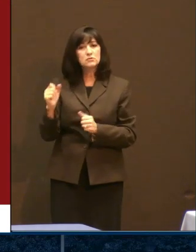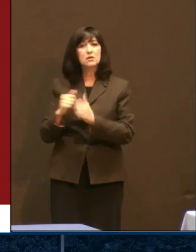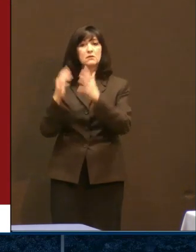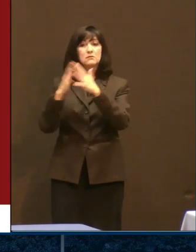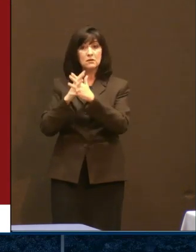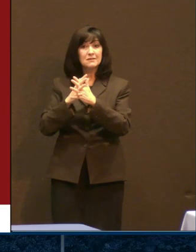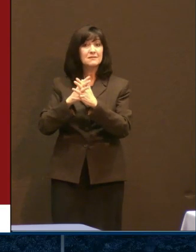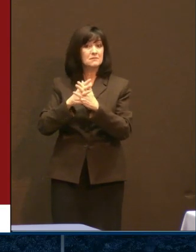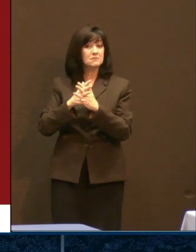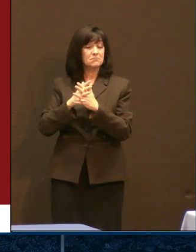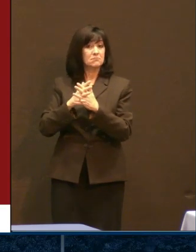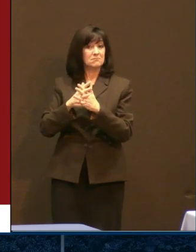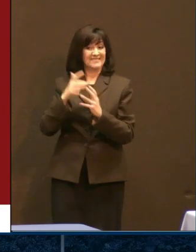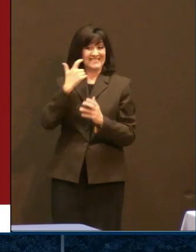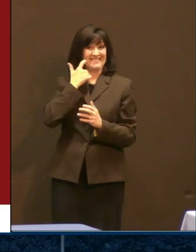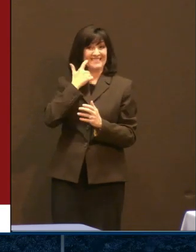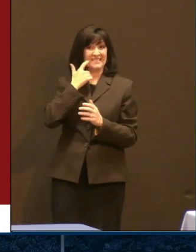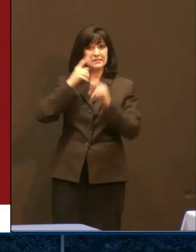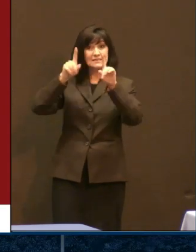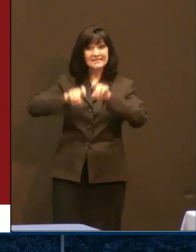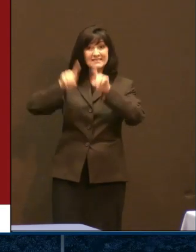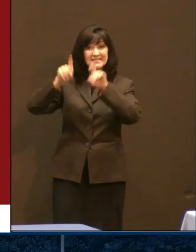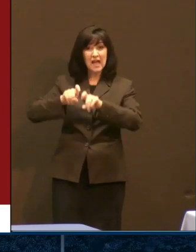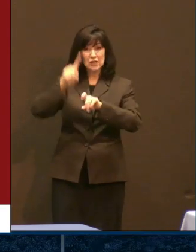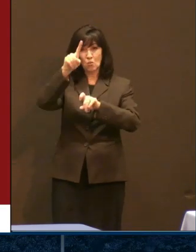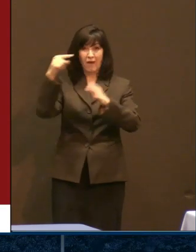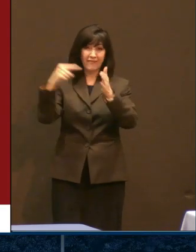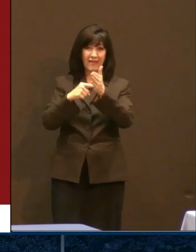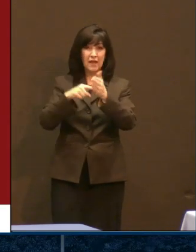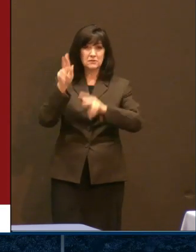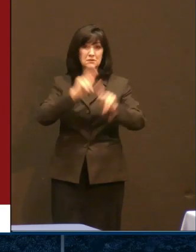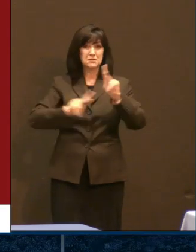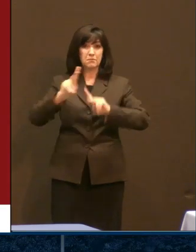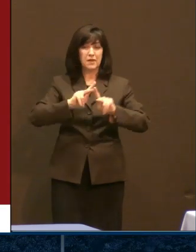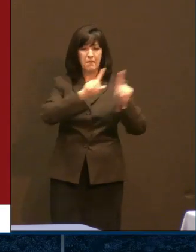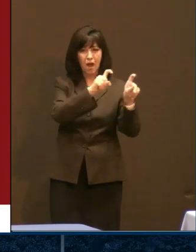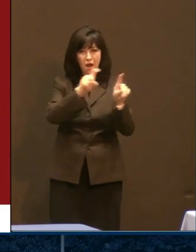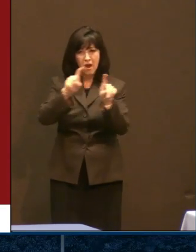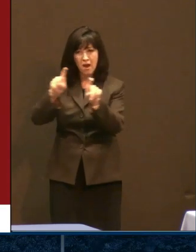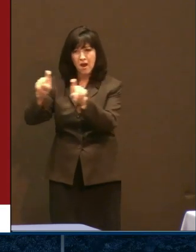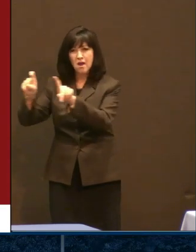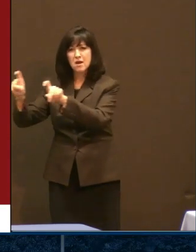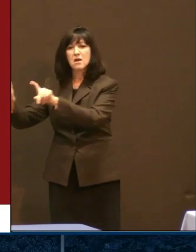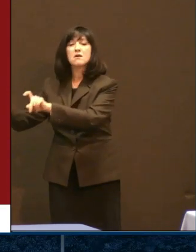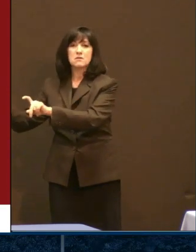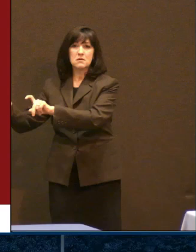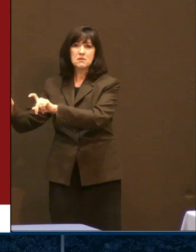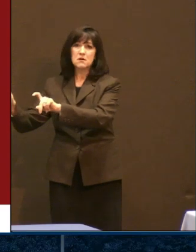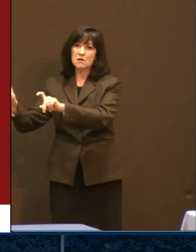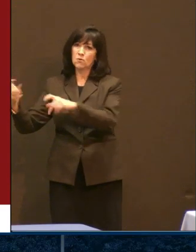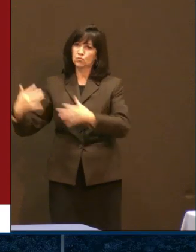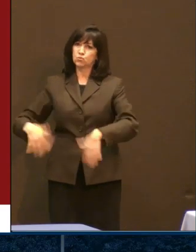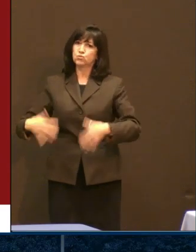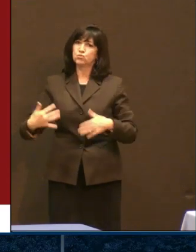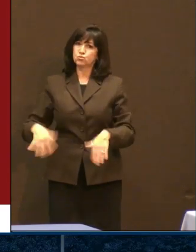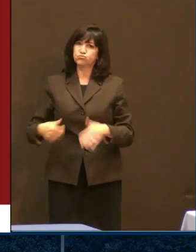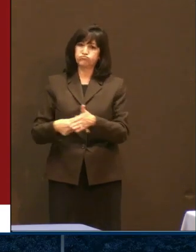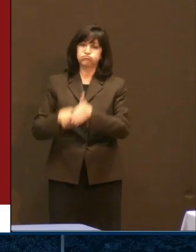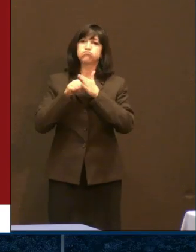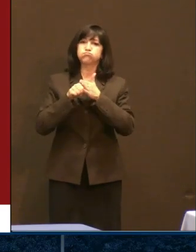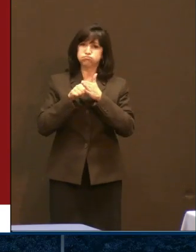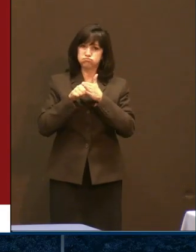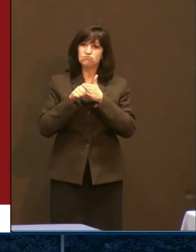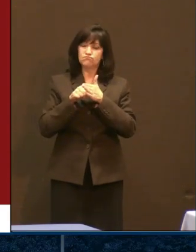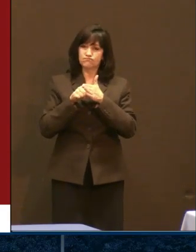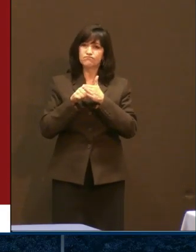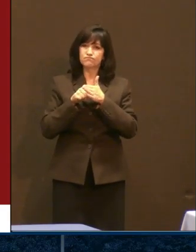community, which is as good as an outreach for testing that we've done throughout the last 2 months.